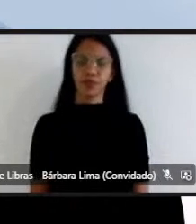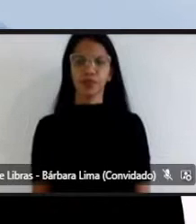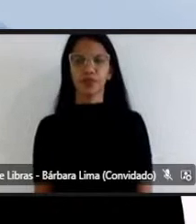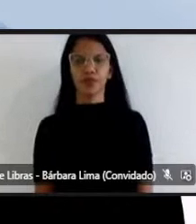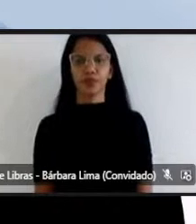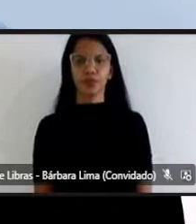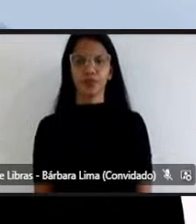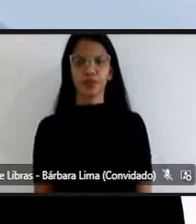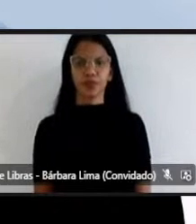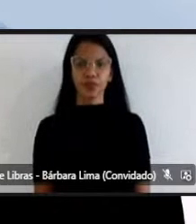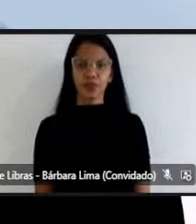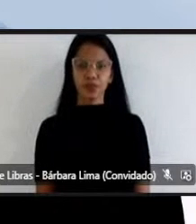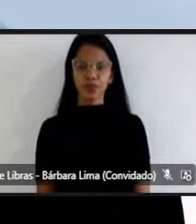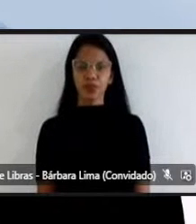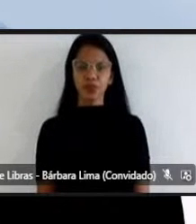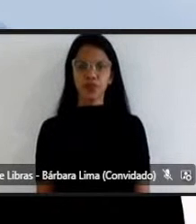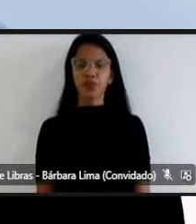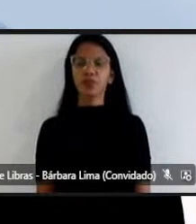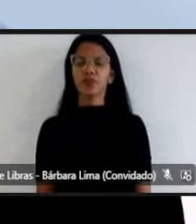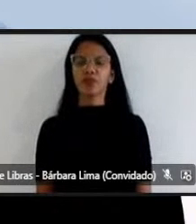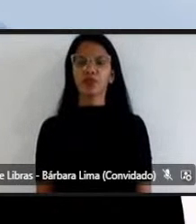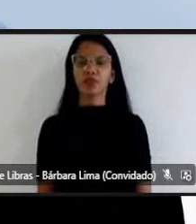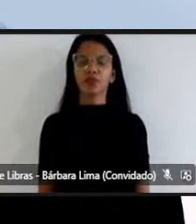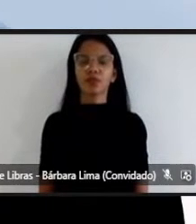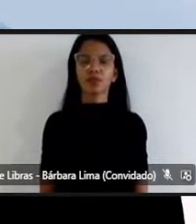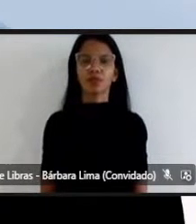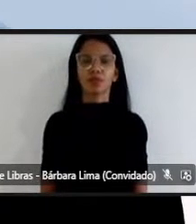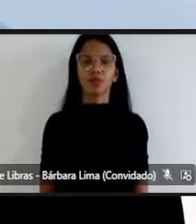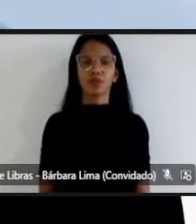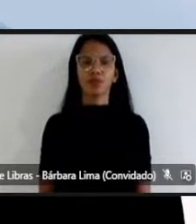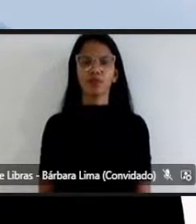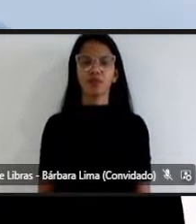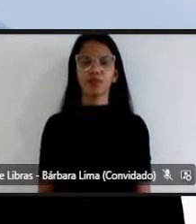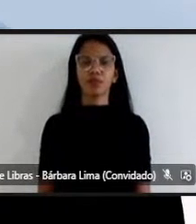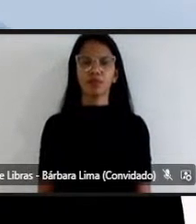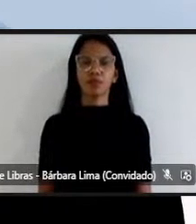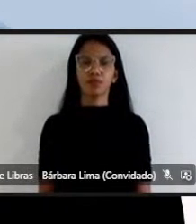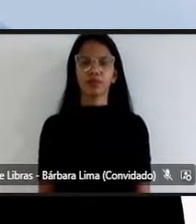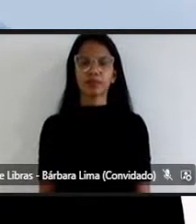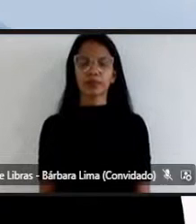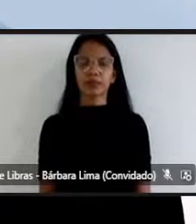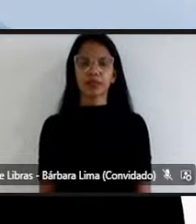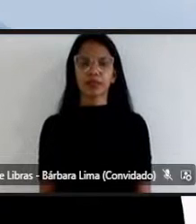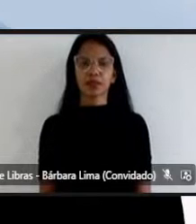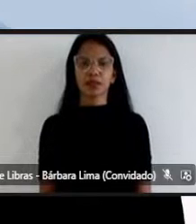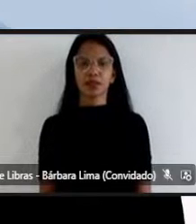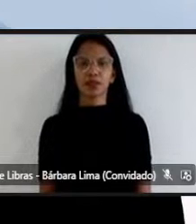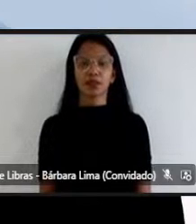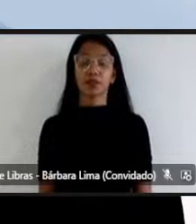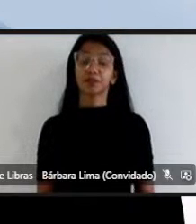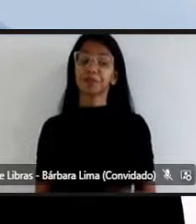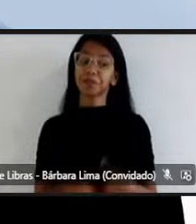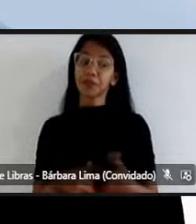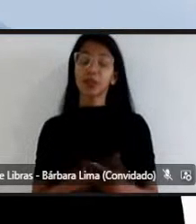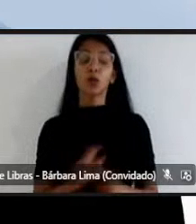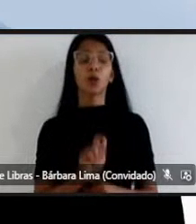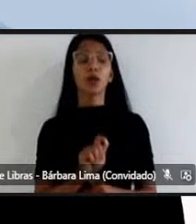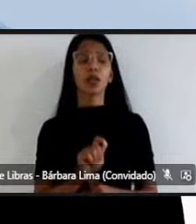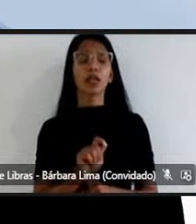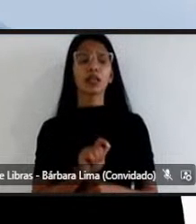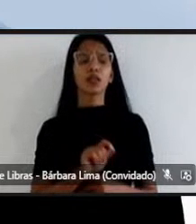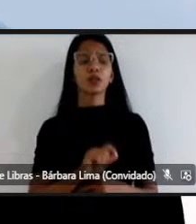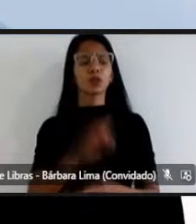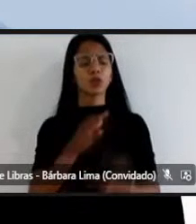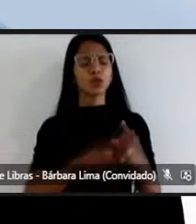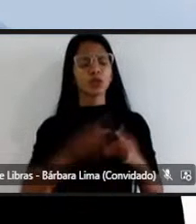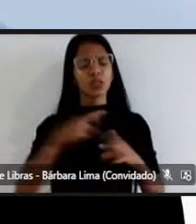And that is not only good for individuals, I believe it's good for society. E isso é basicamente justiça restaurativa.